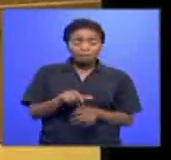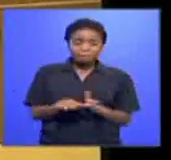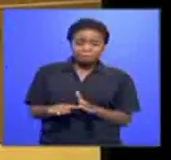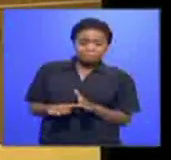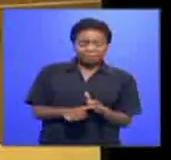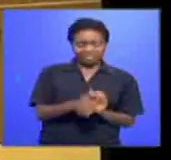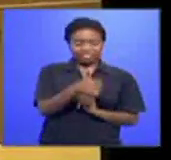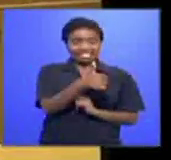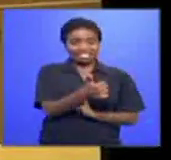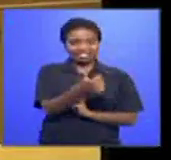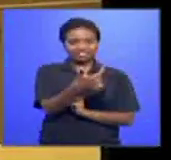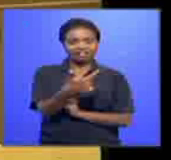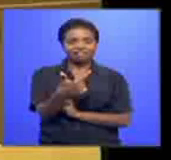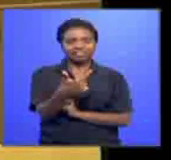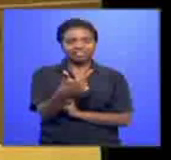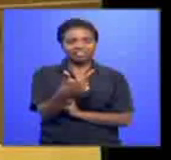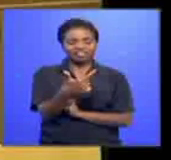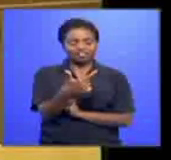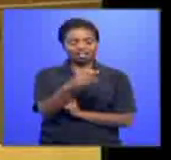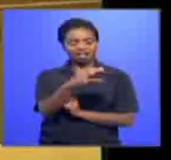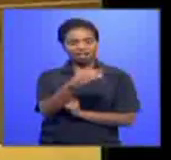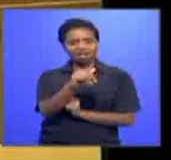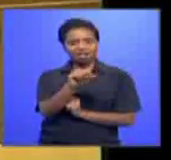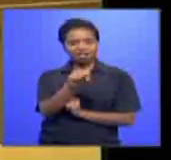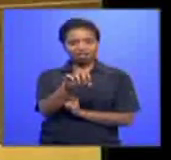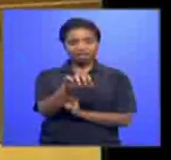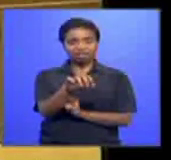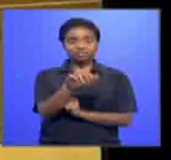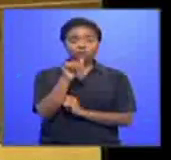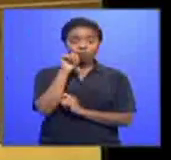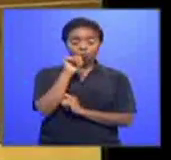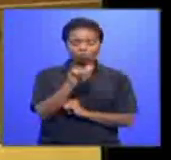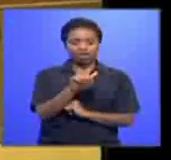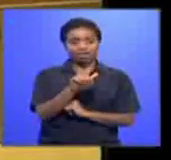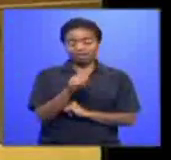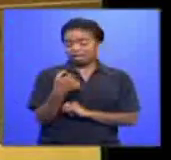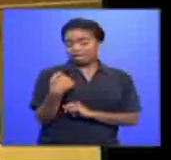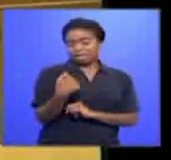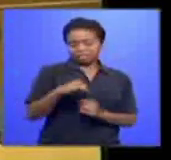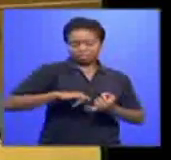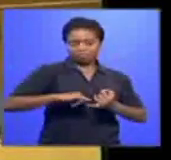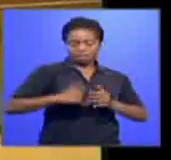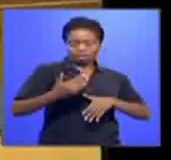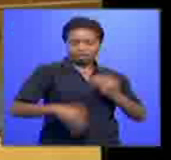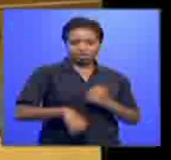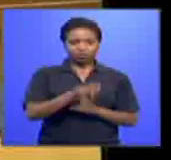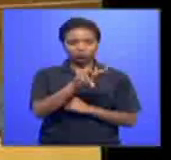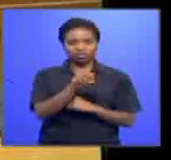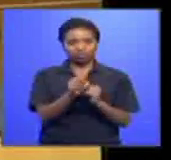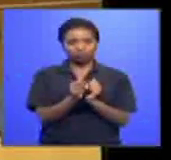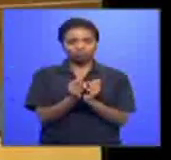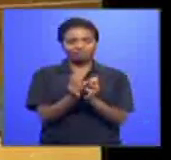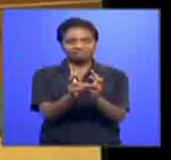under investigation by the end of September 2012. In total,